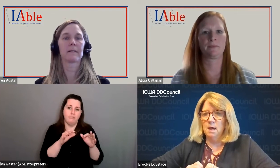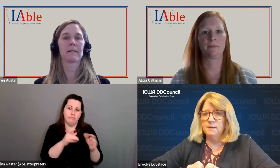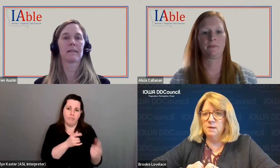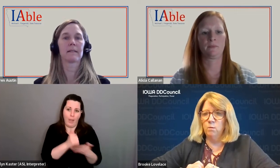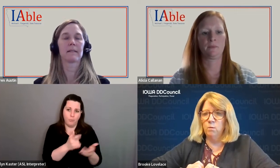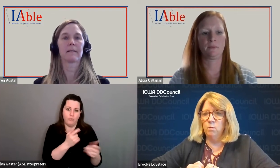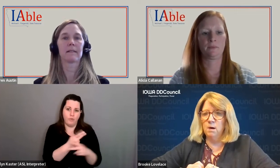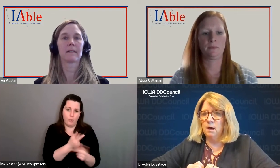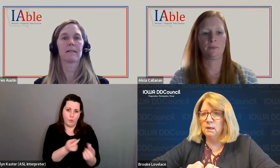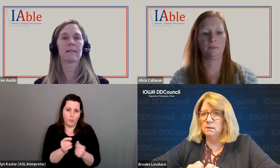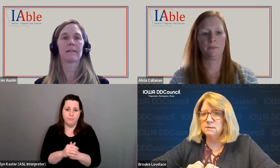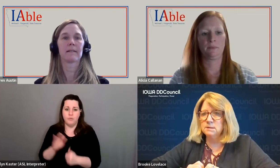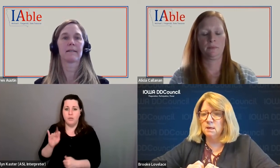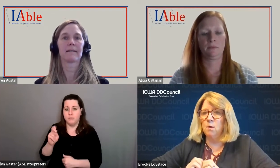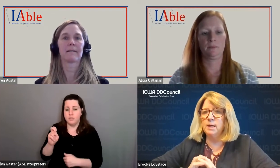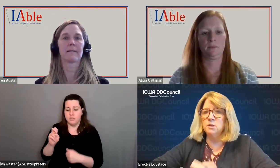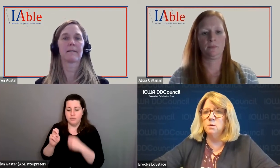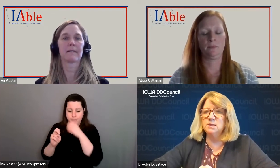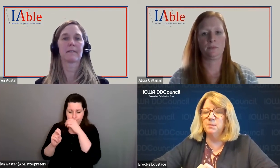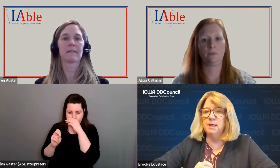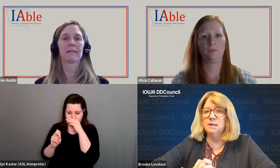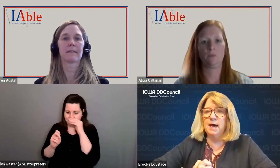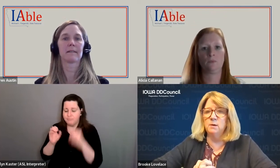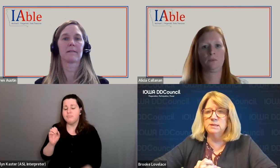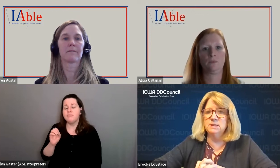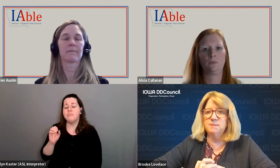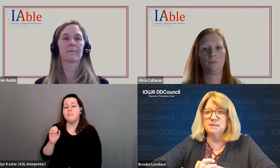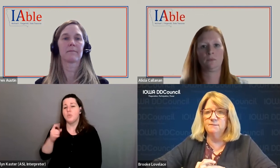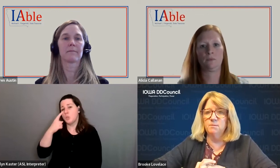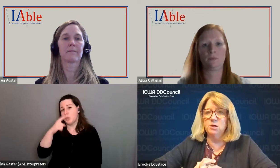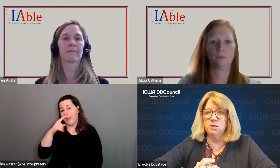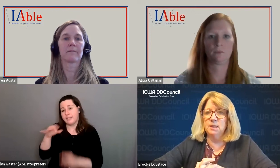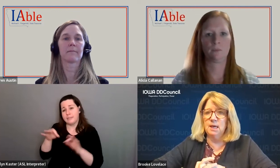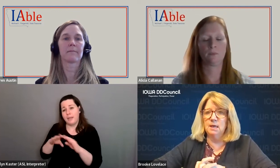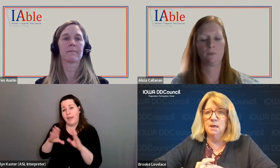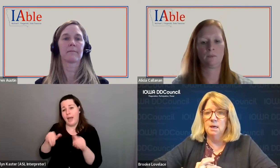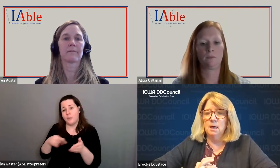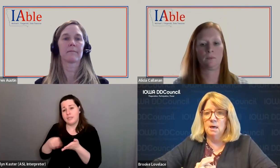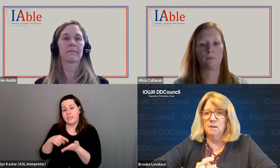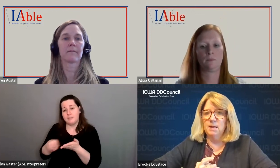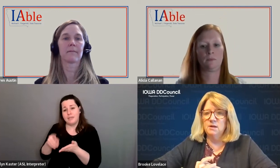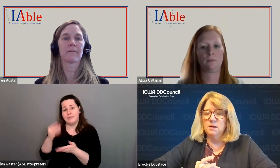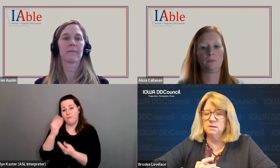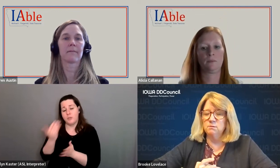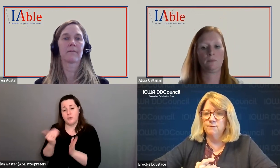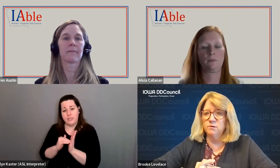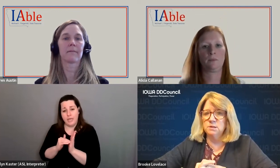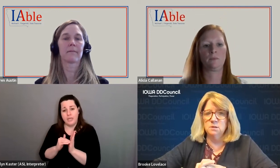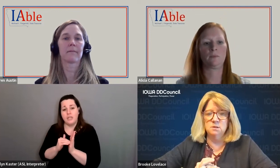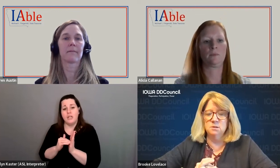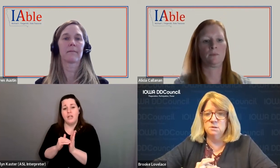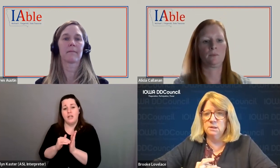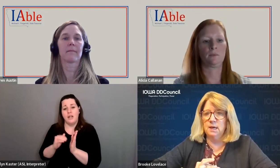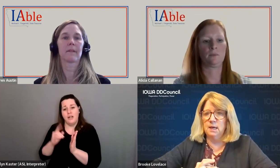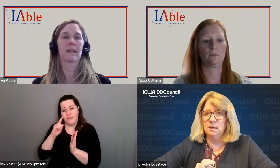Okay, and then let's see. Oh, can you explain the housing expense information again? And I think this refers